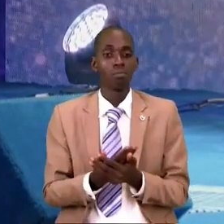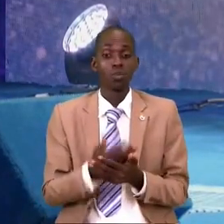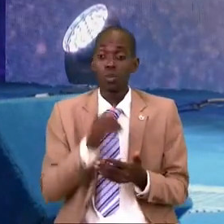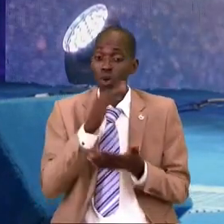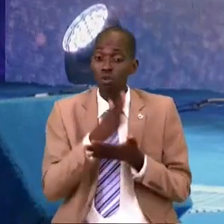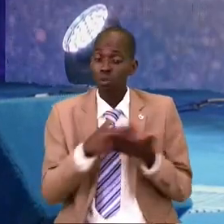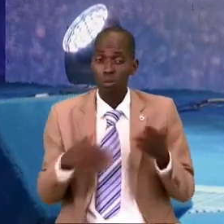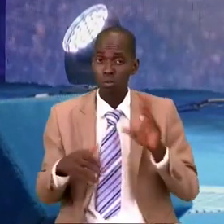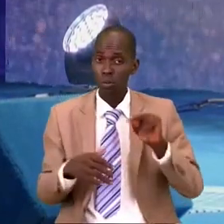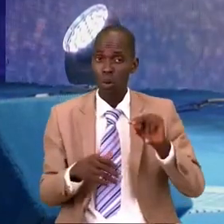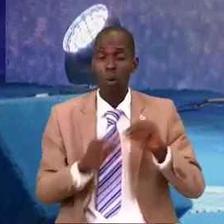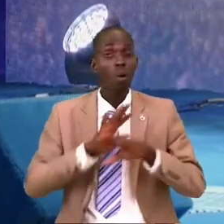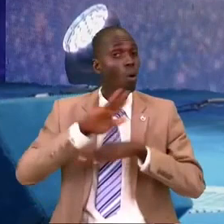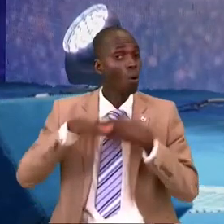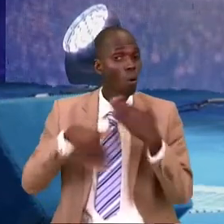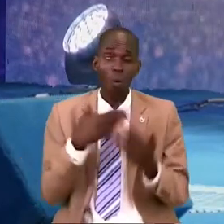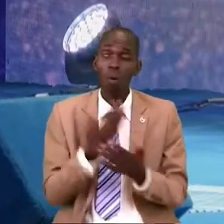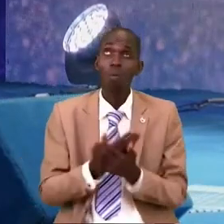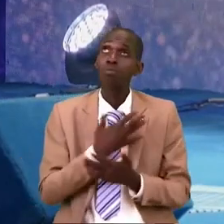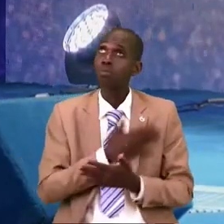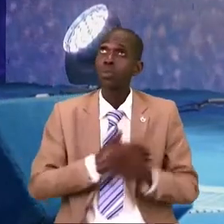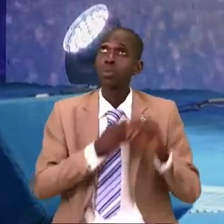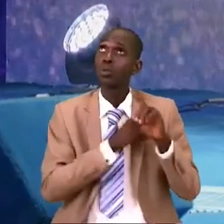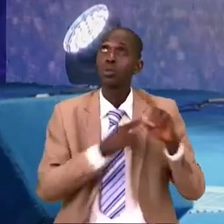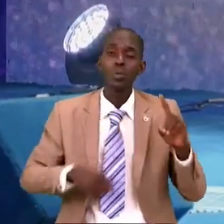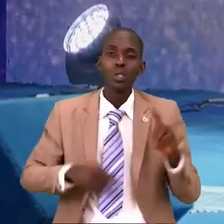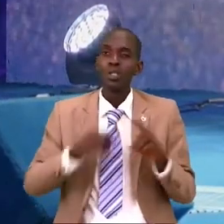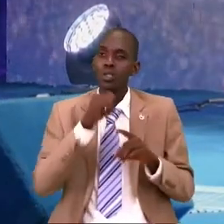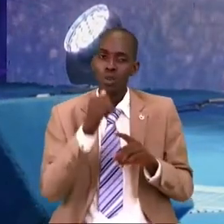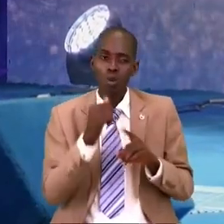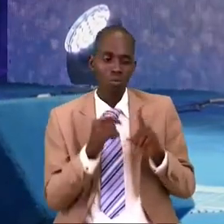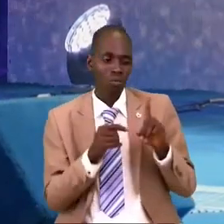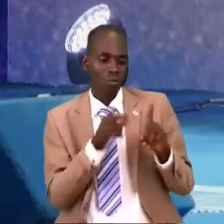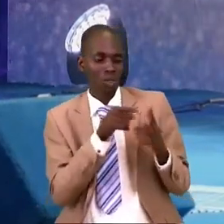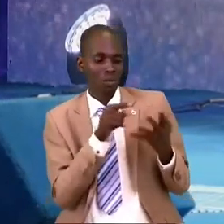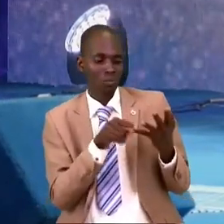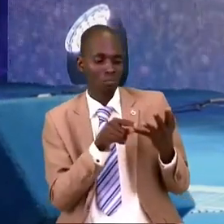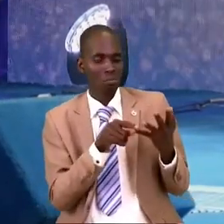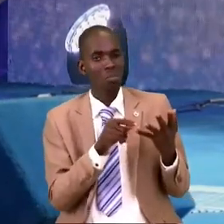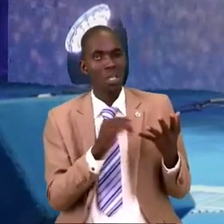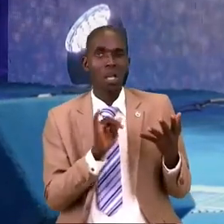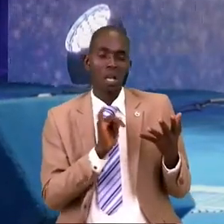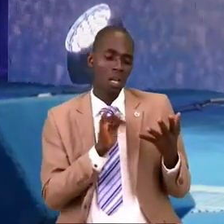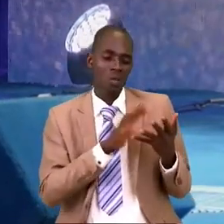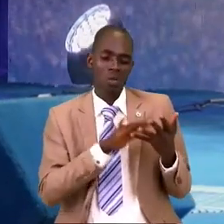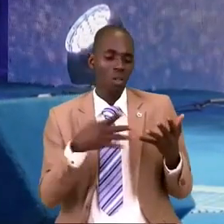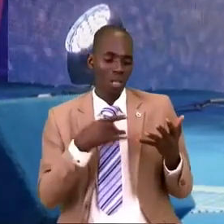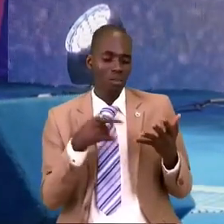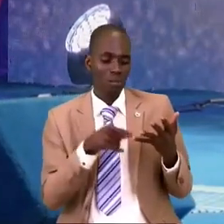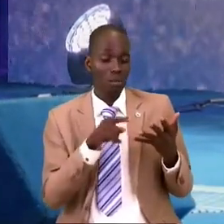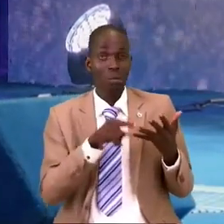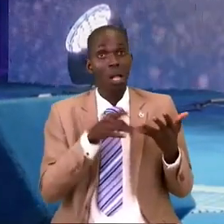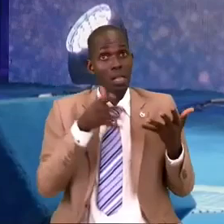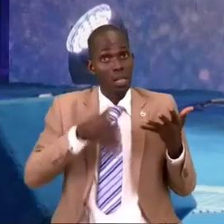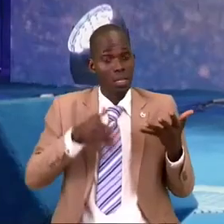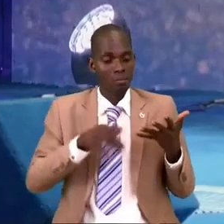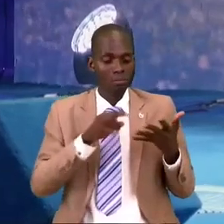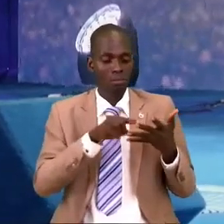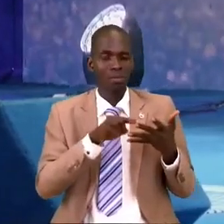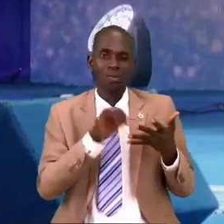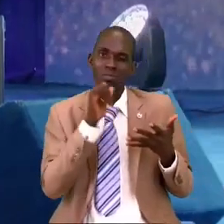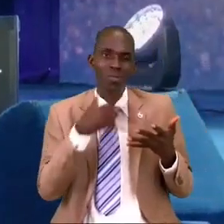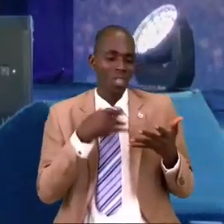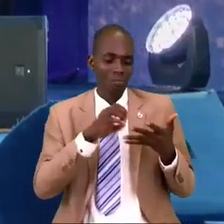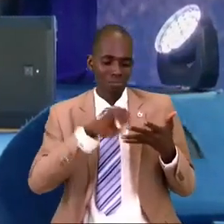even dangerous in my life, blot that one away. But this one is sweet. There are people that hold onto their